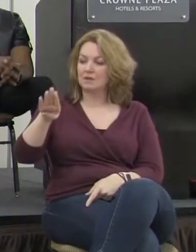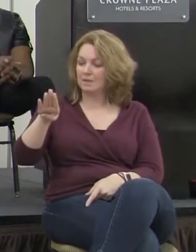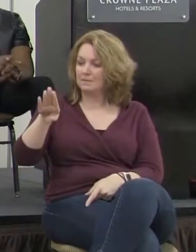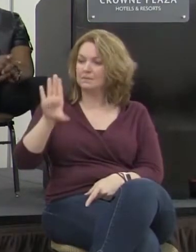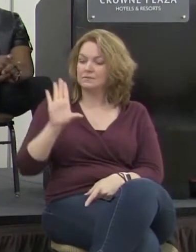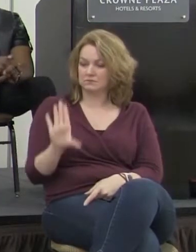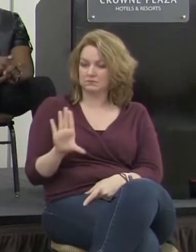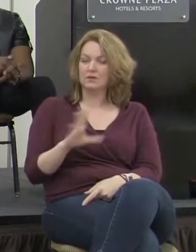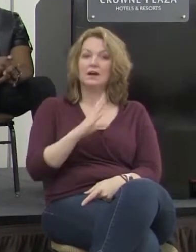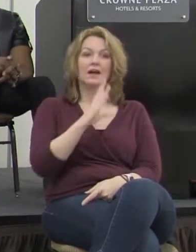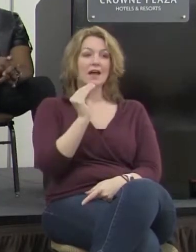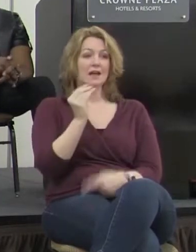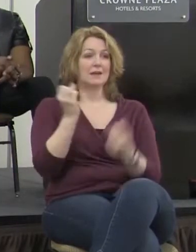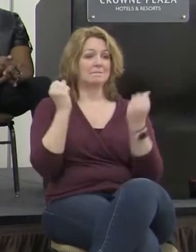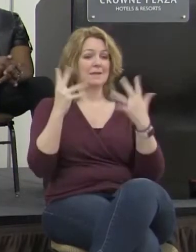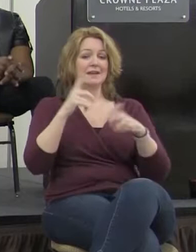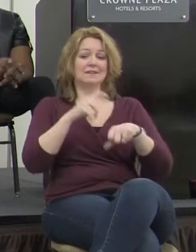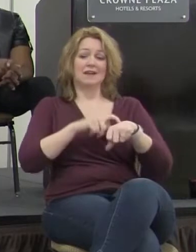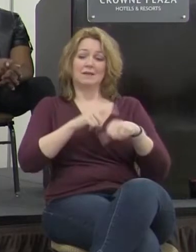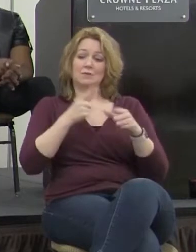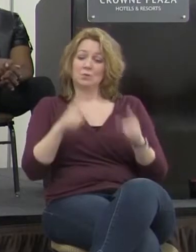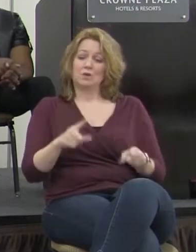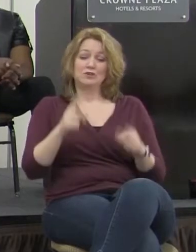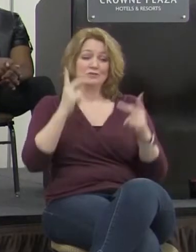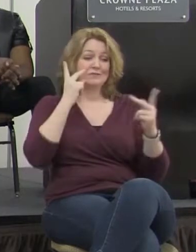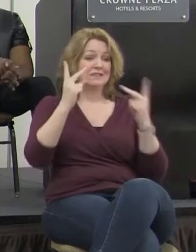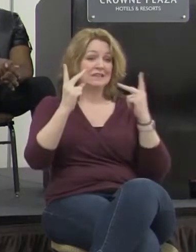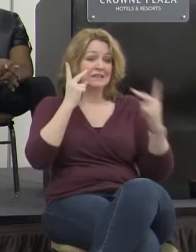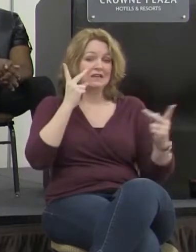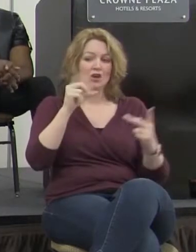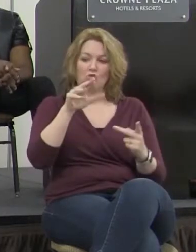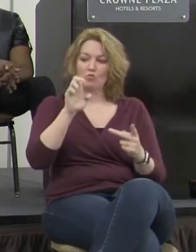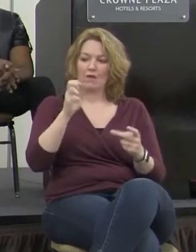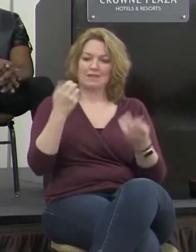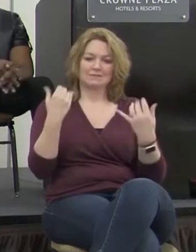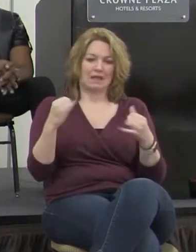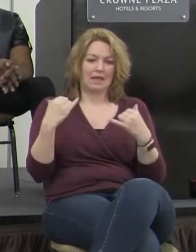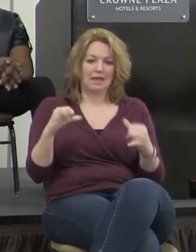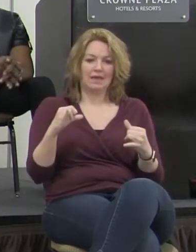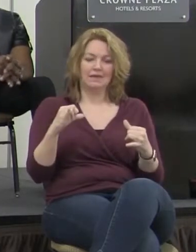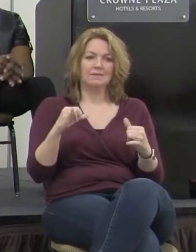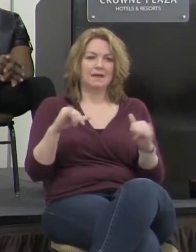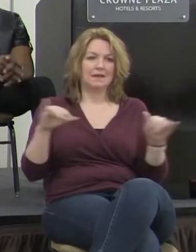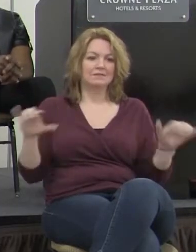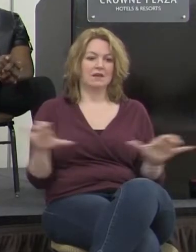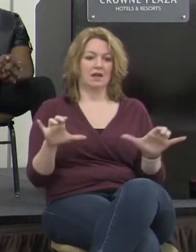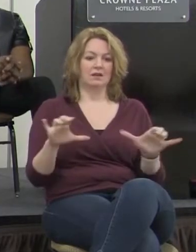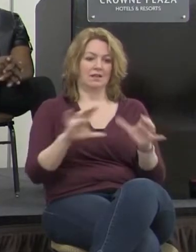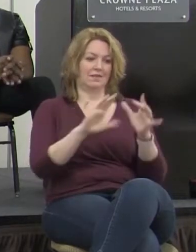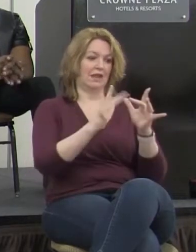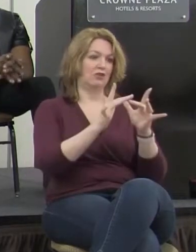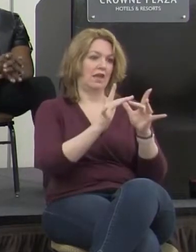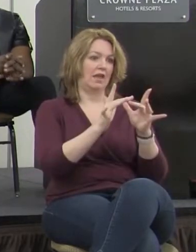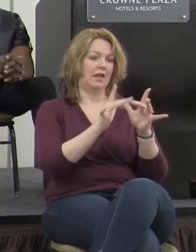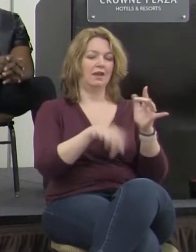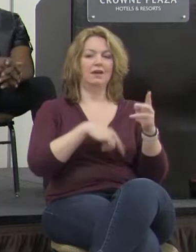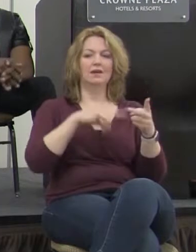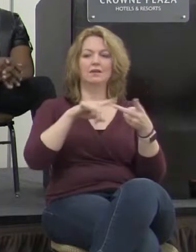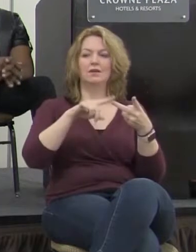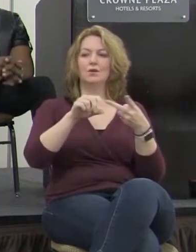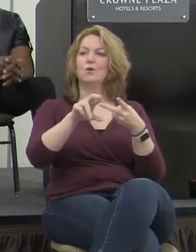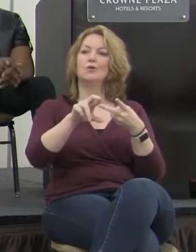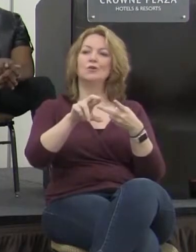thing. And a lot of times when you see race play being done on the internet